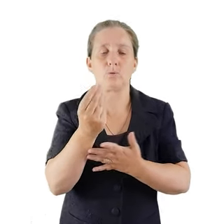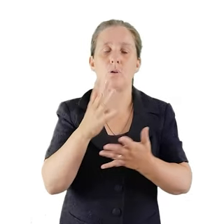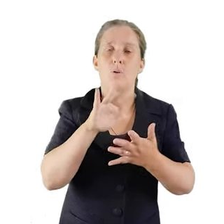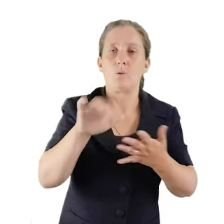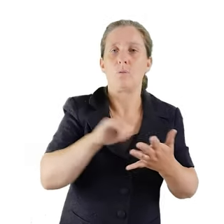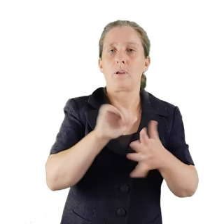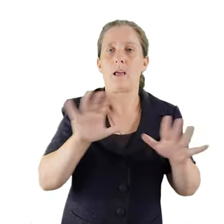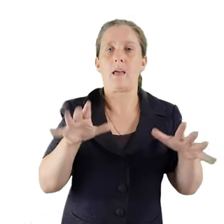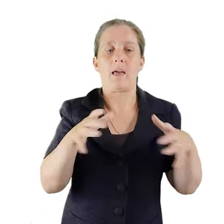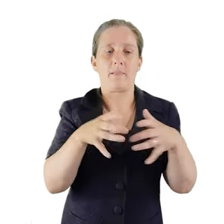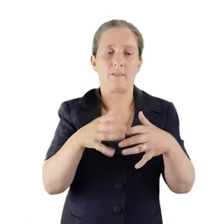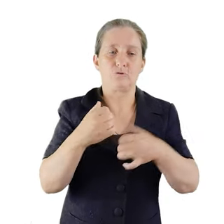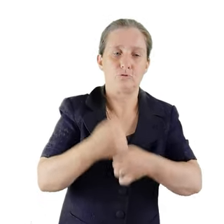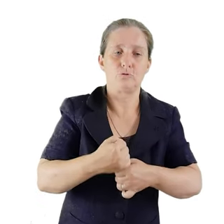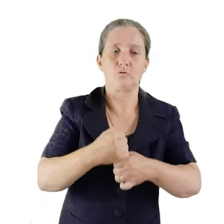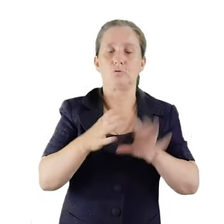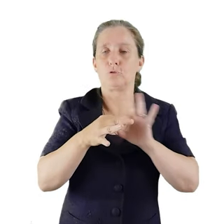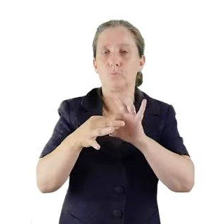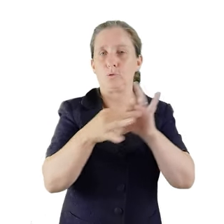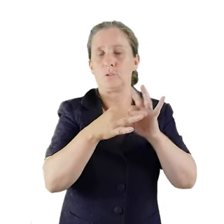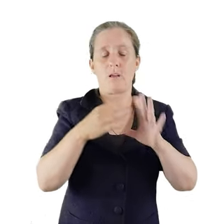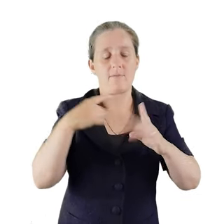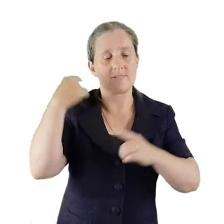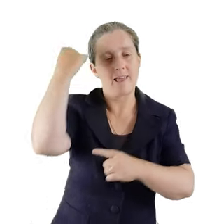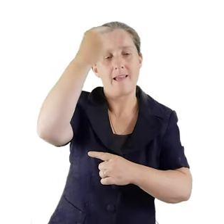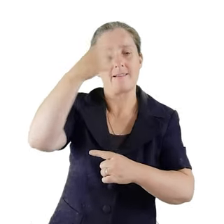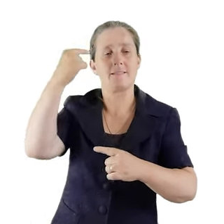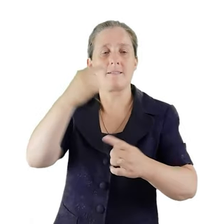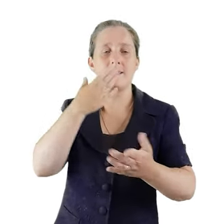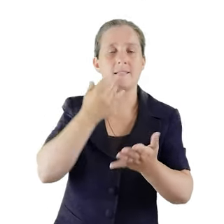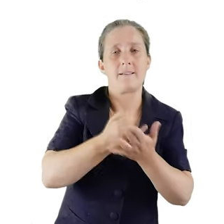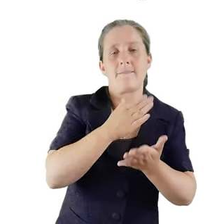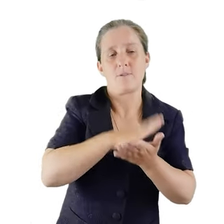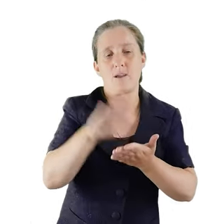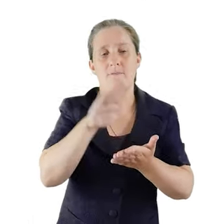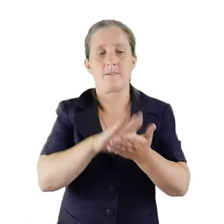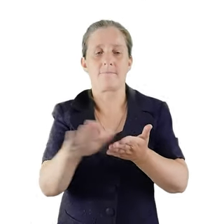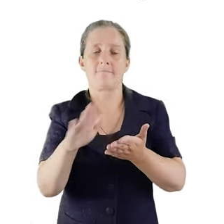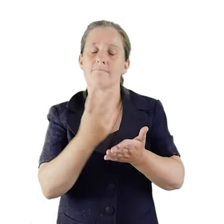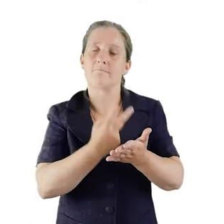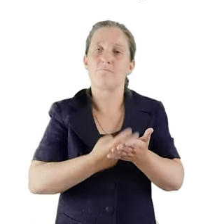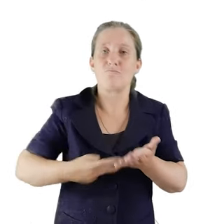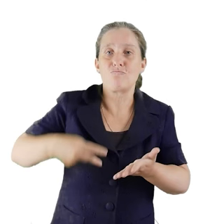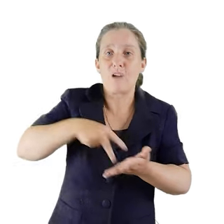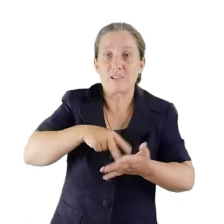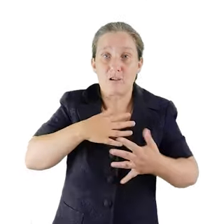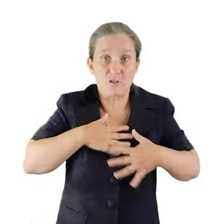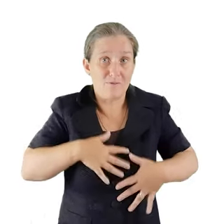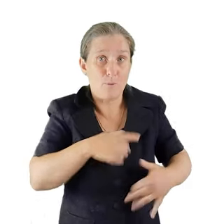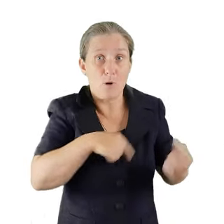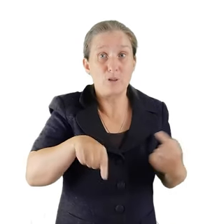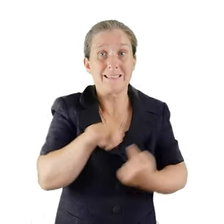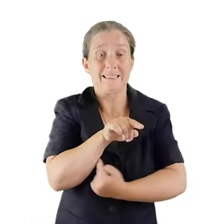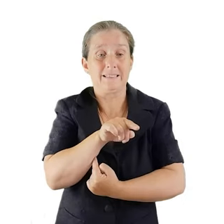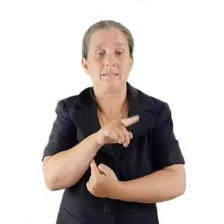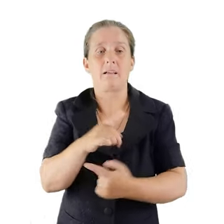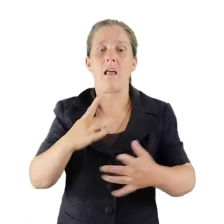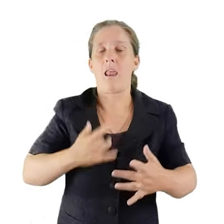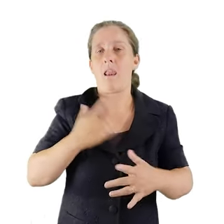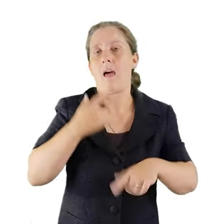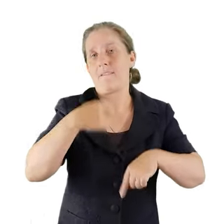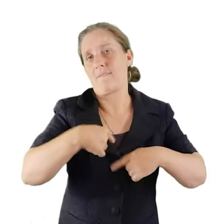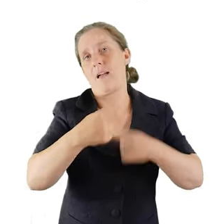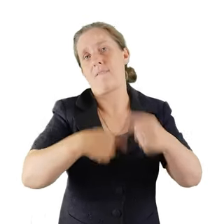Church, saints, the forgiveness of sins, the resurrection of the body, and the